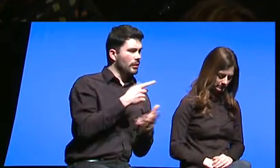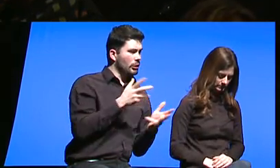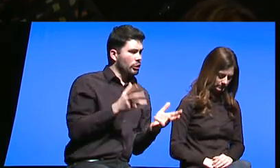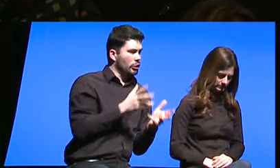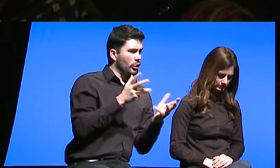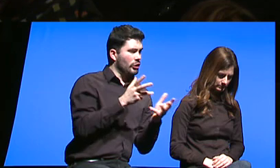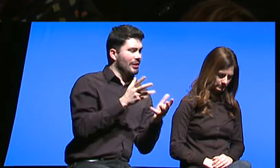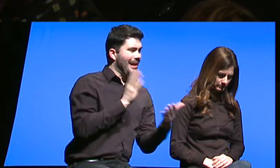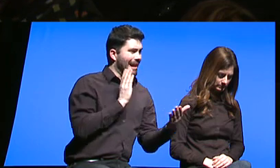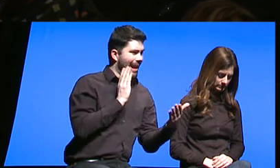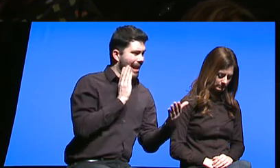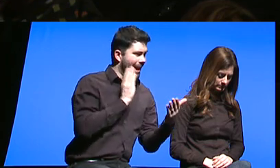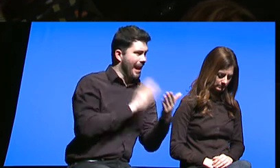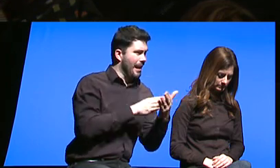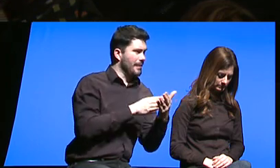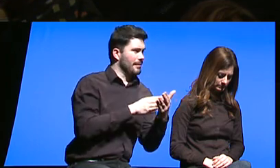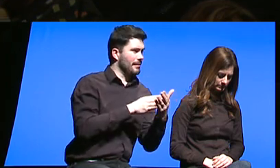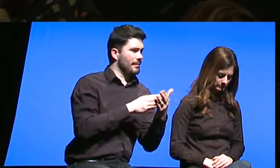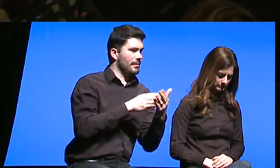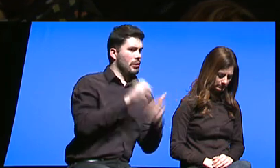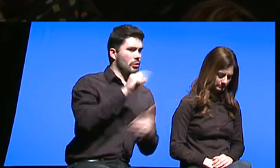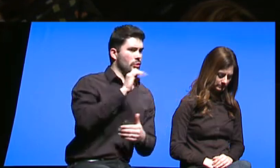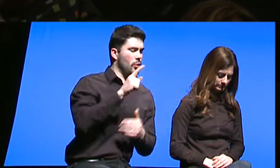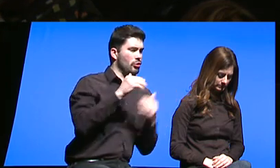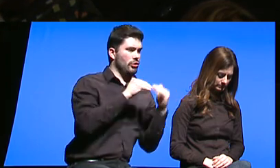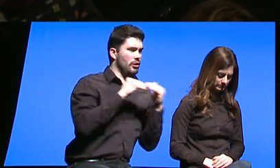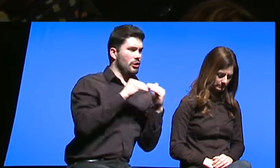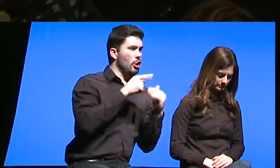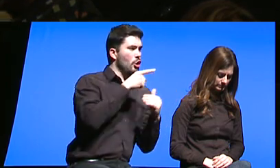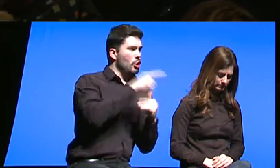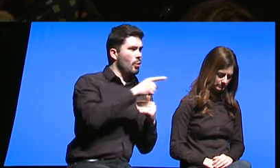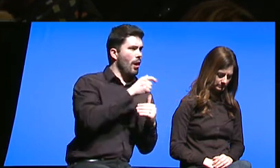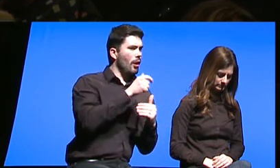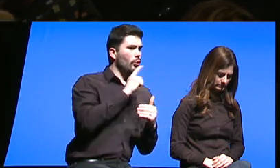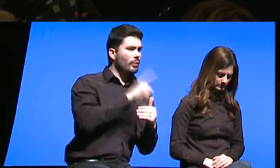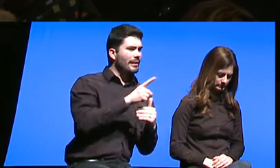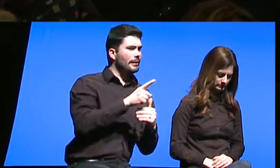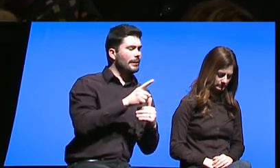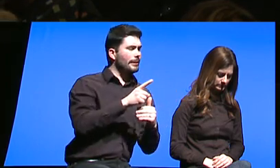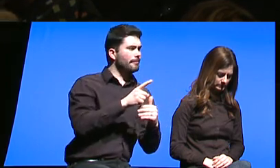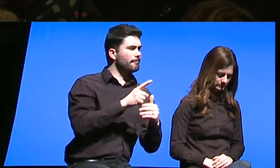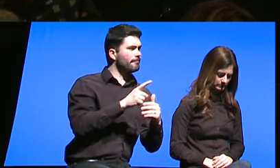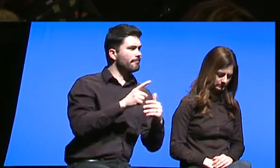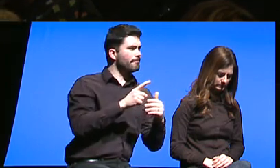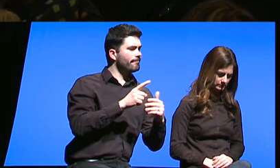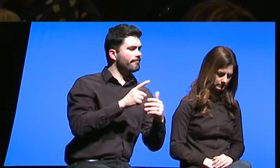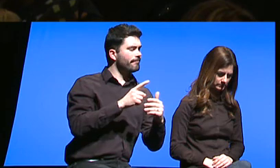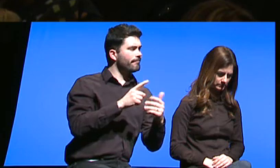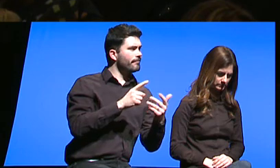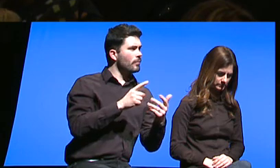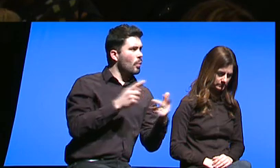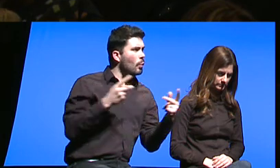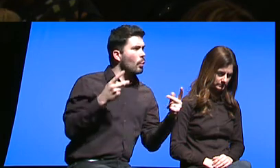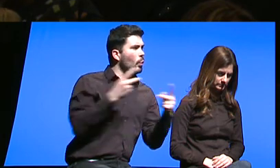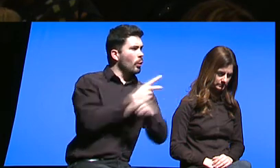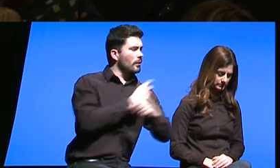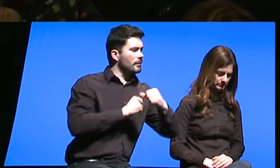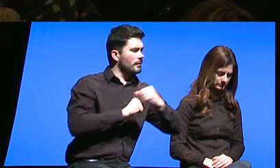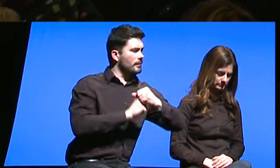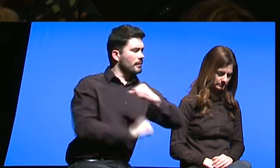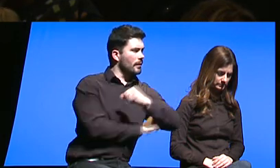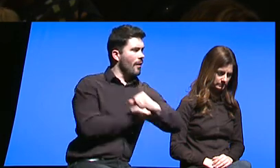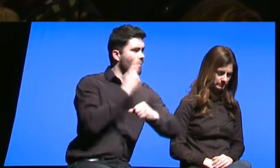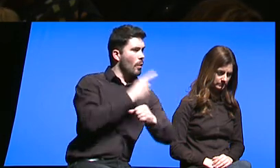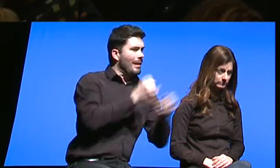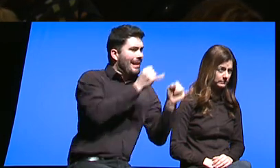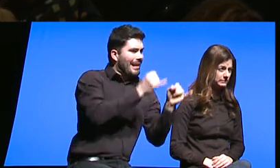actually undermining the genuine path toward individual rights and individual justice,